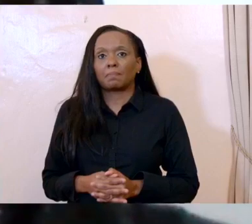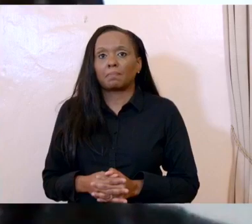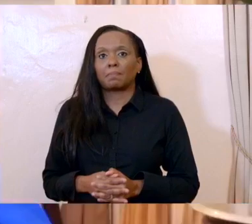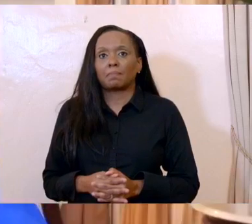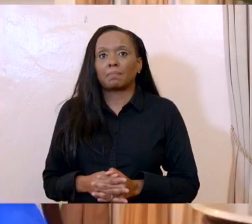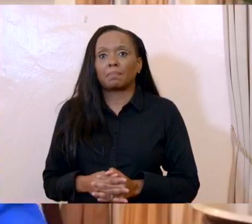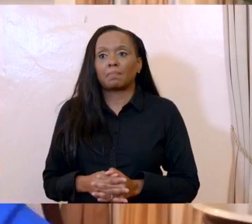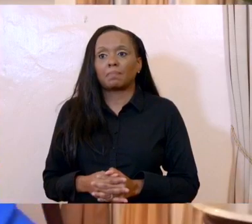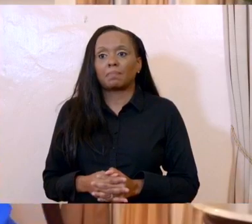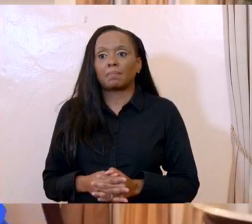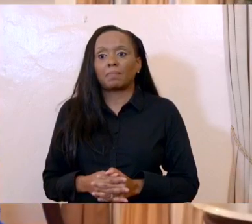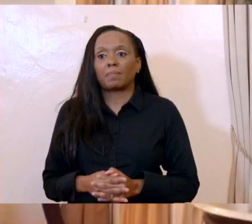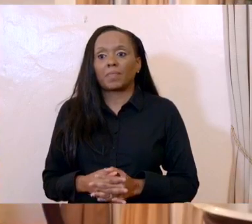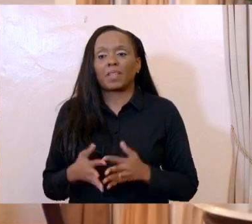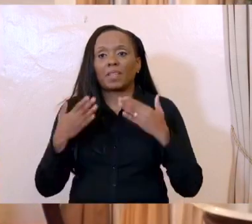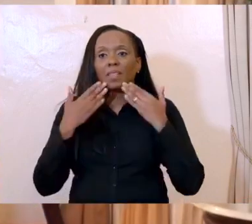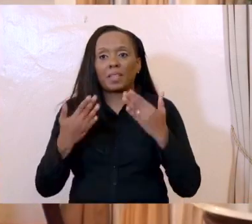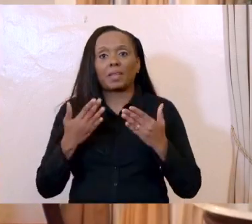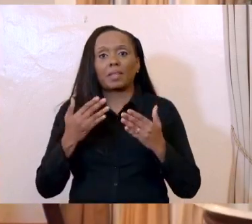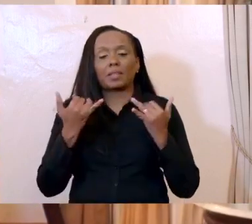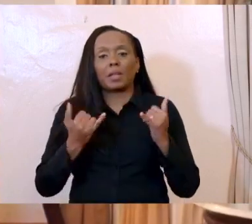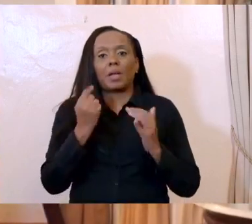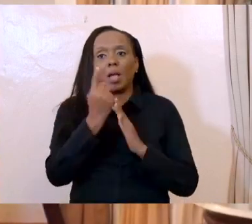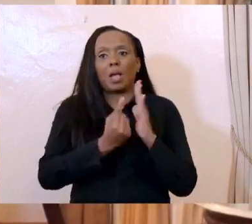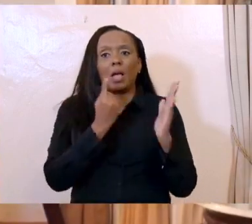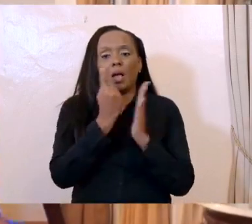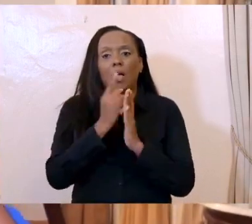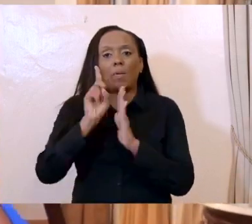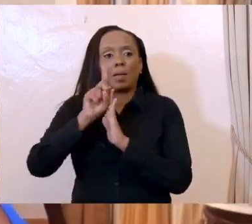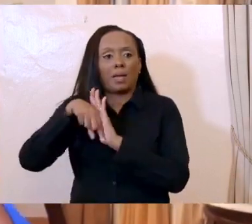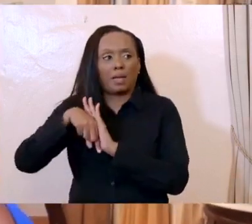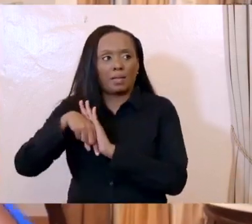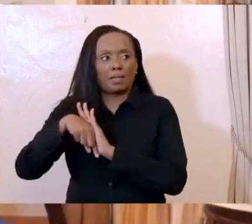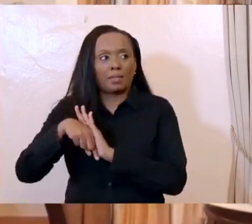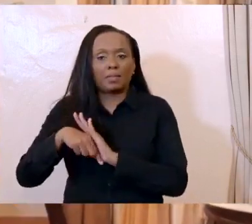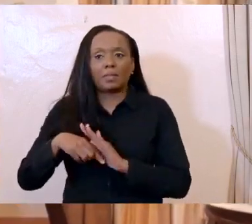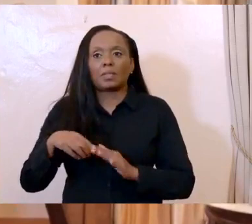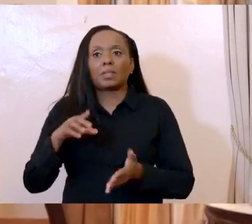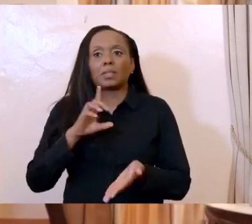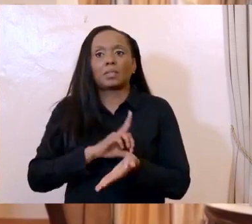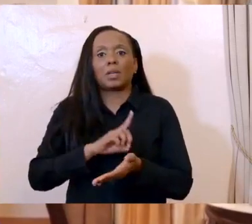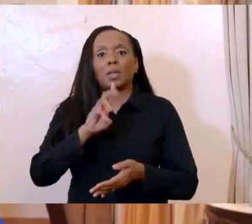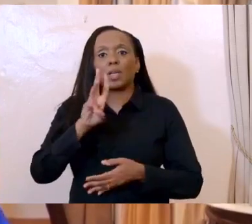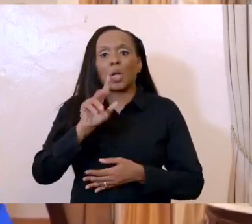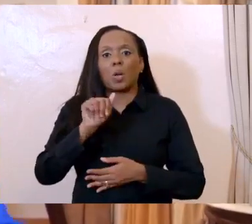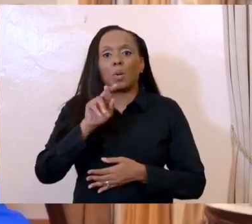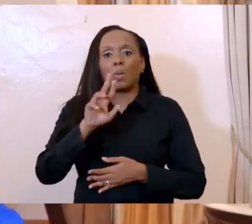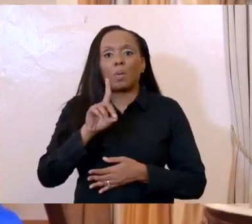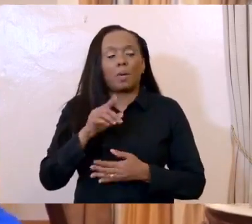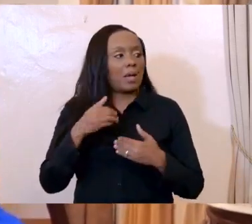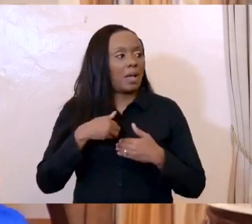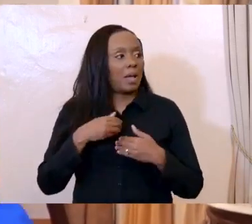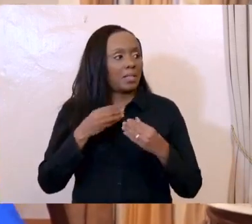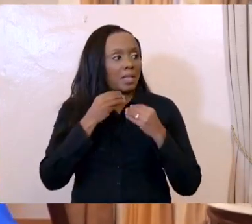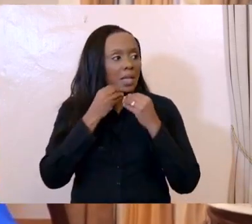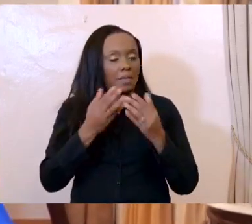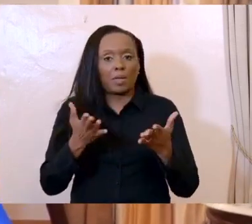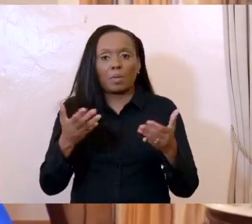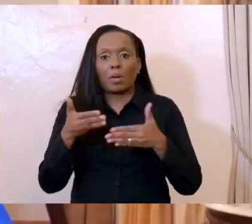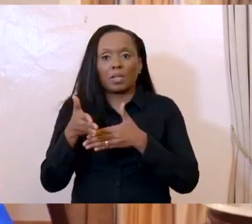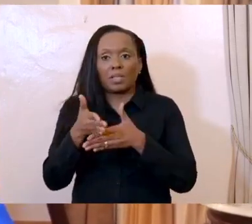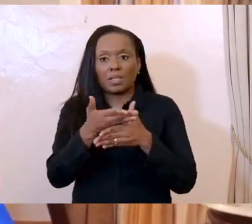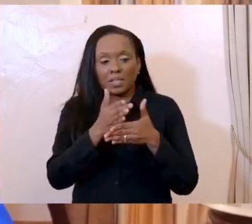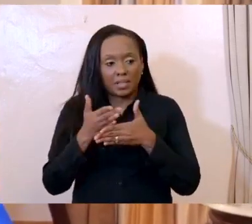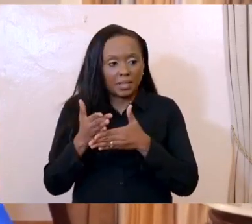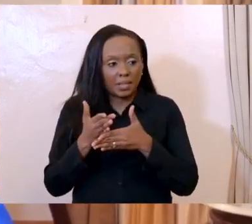Thank you very much. We've been going for about an hour and a half now. I know that Dr. Ward has some information that he wants to share with us,